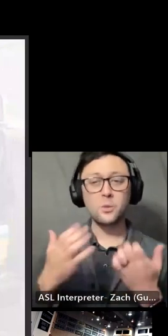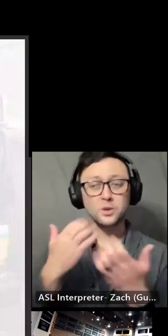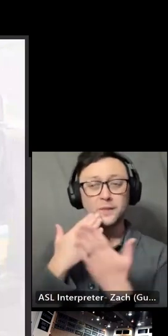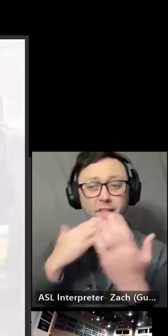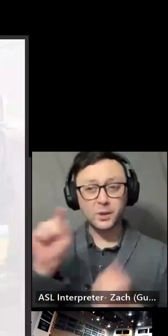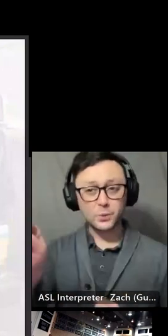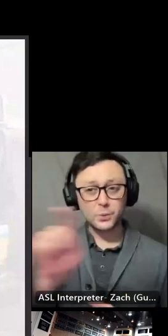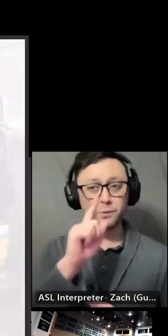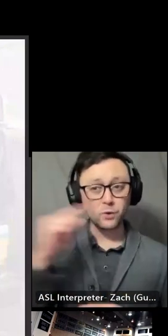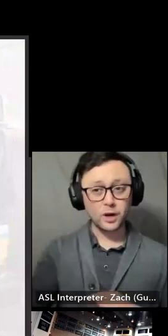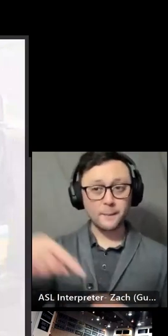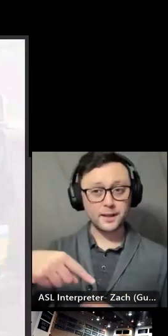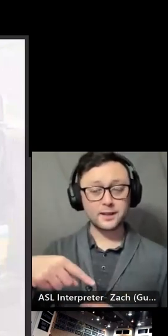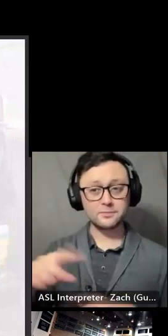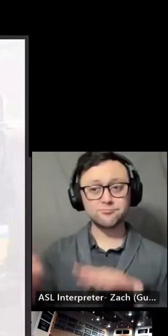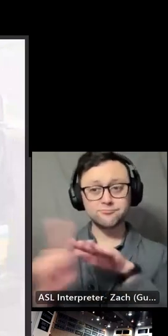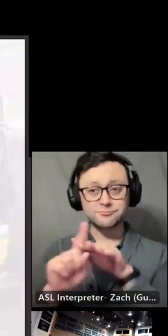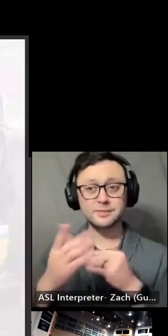out.